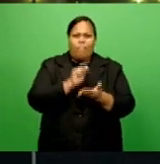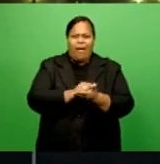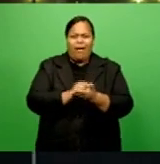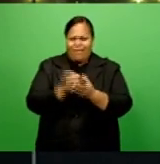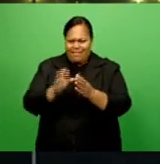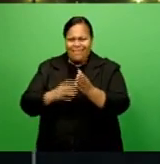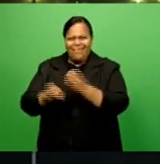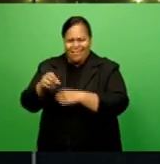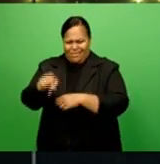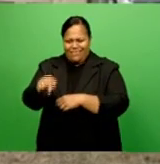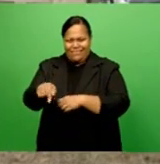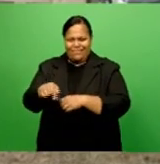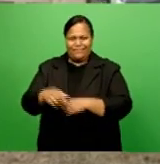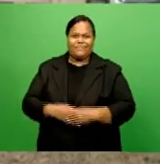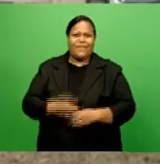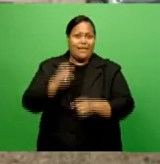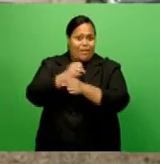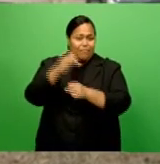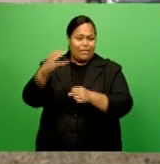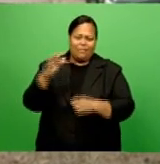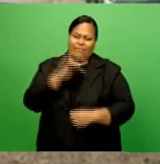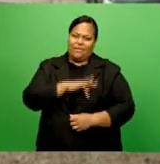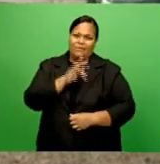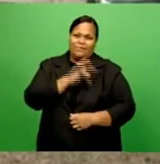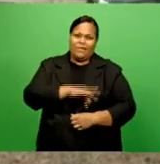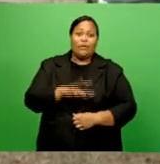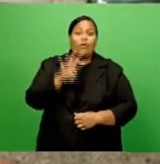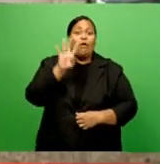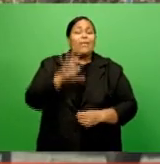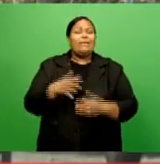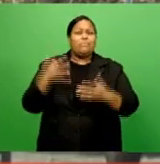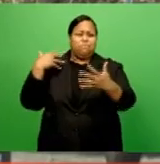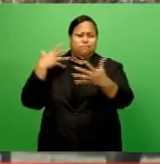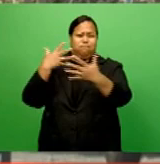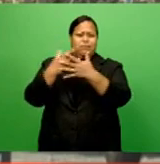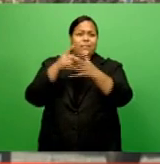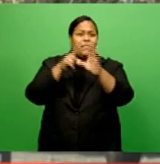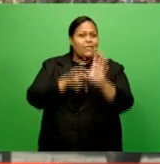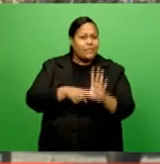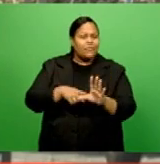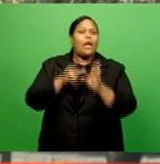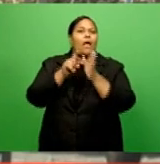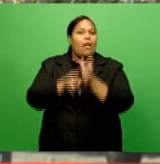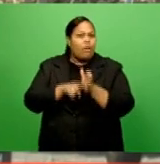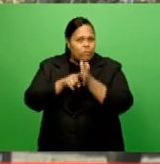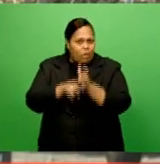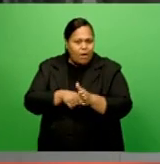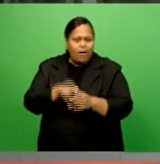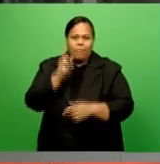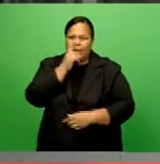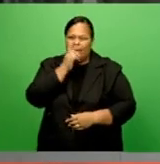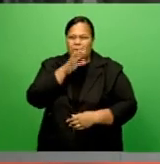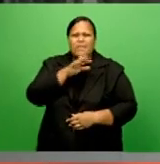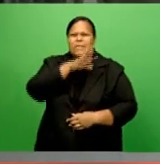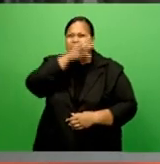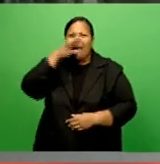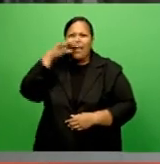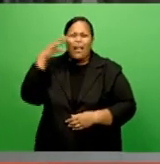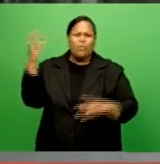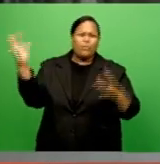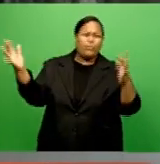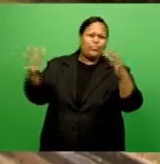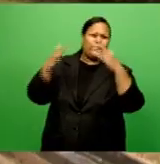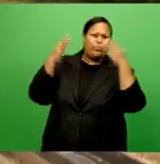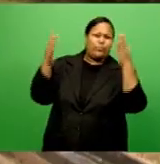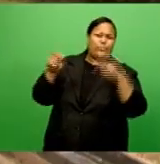Kelly Badala reports. For years, Lautoka residents have been affected by emissions coming from the Lautoka mill, and the FSC